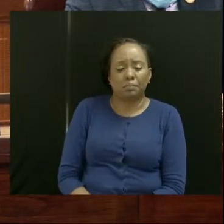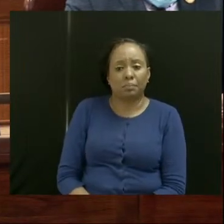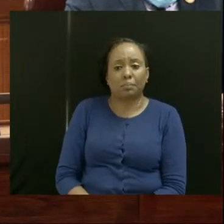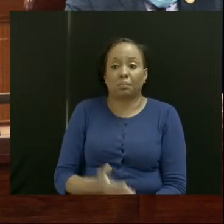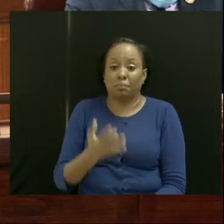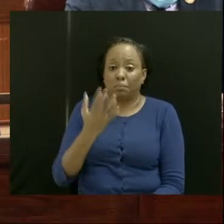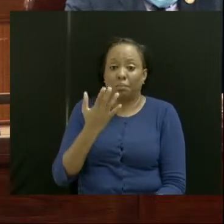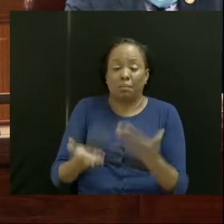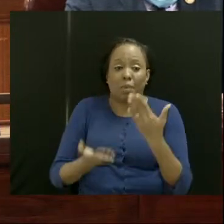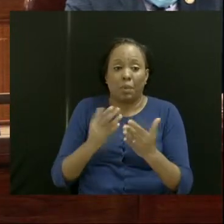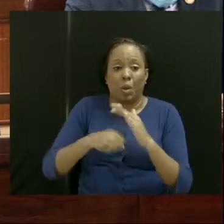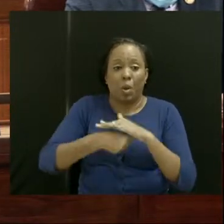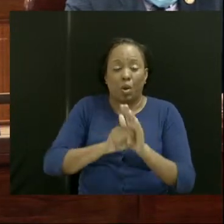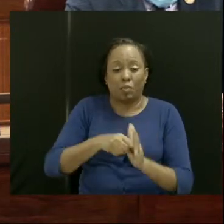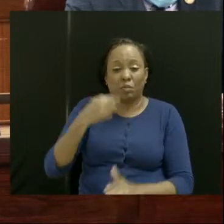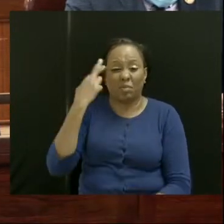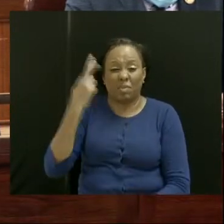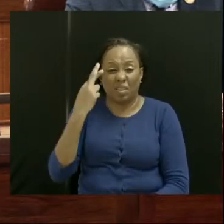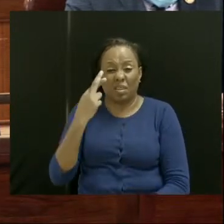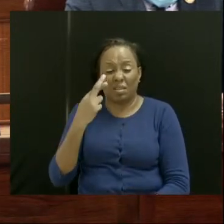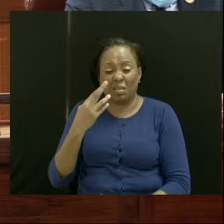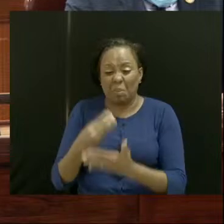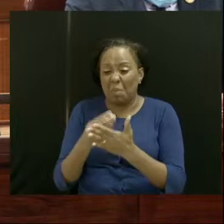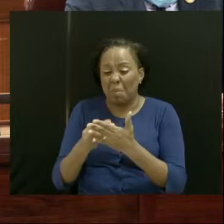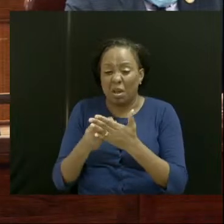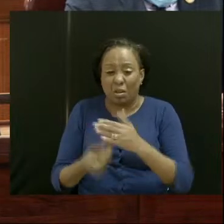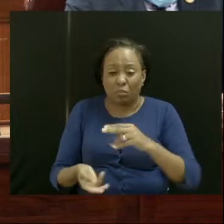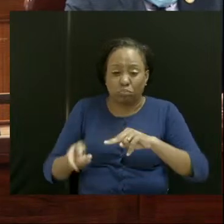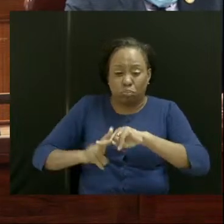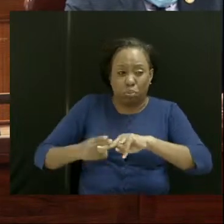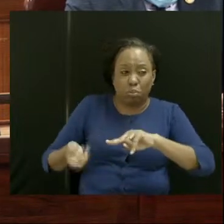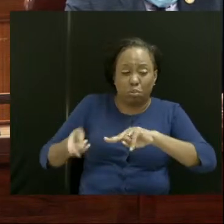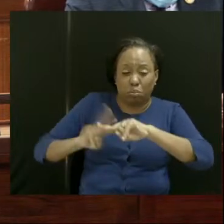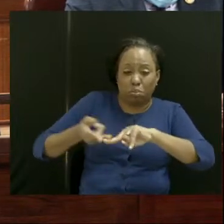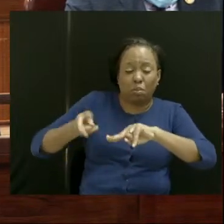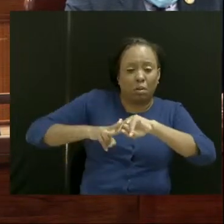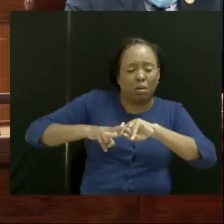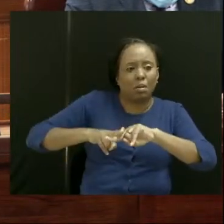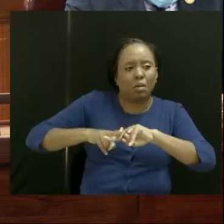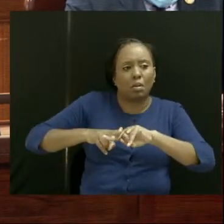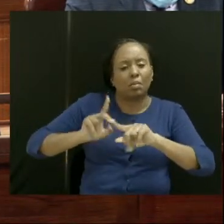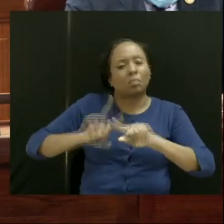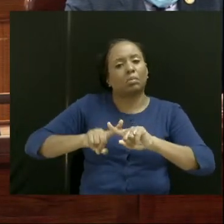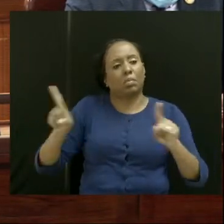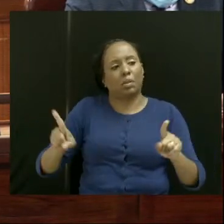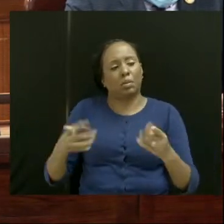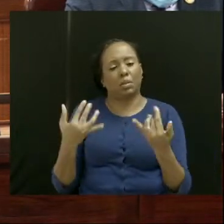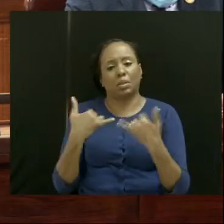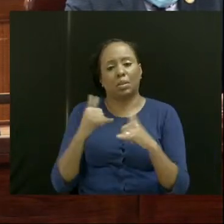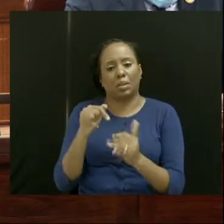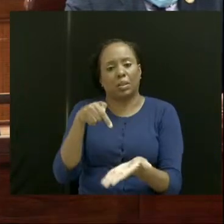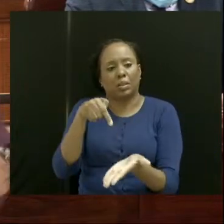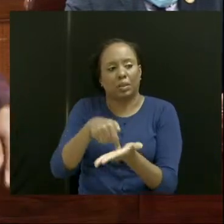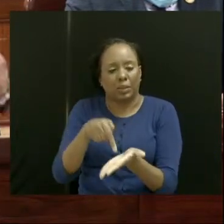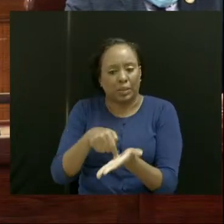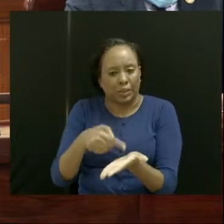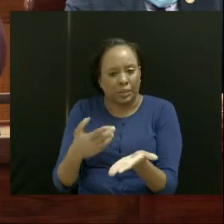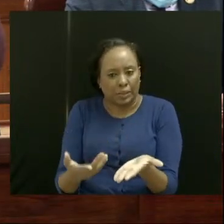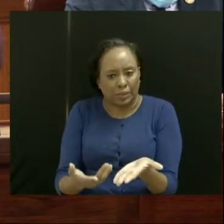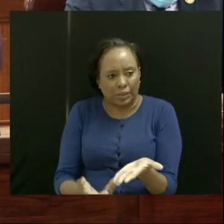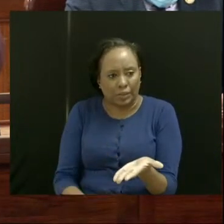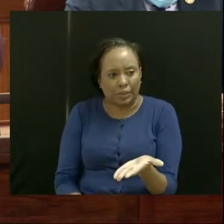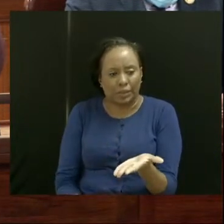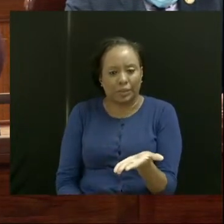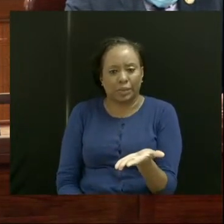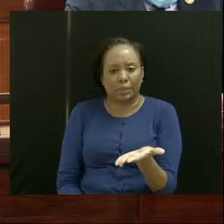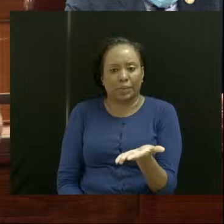COVID-generated, and that's understandable. But at the end of the day, it is still debt. And at the end of the day, it